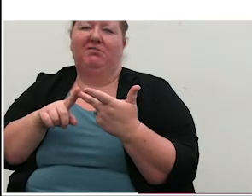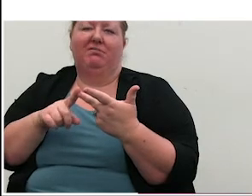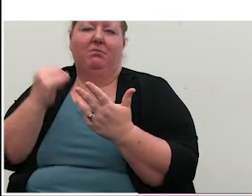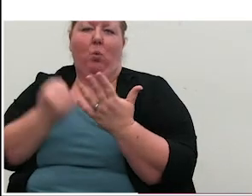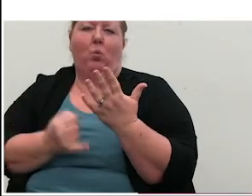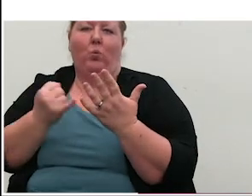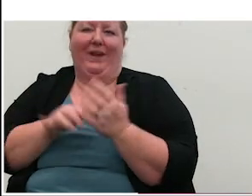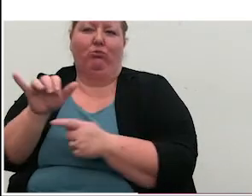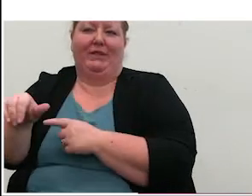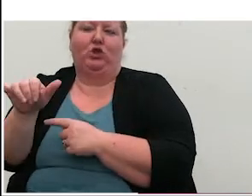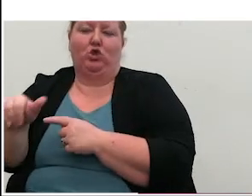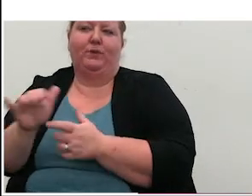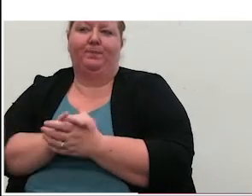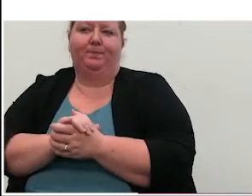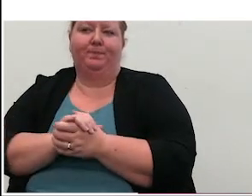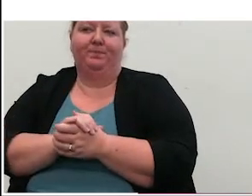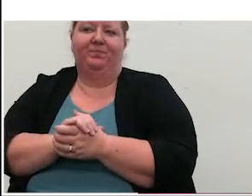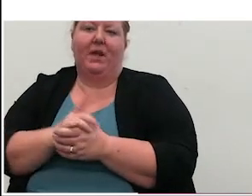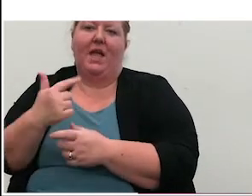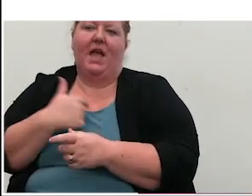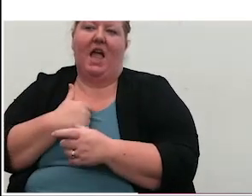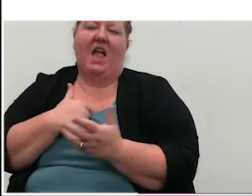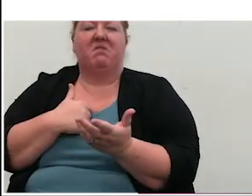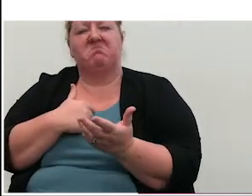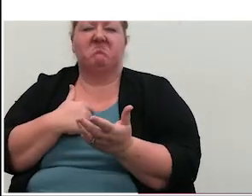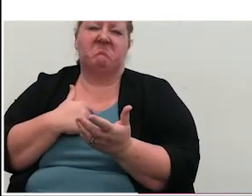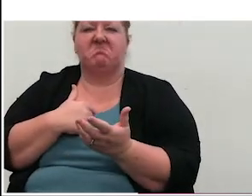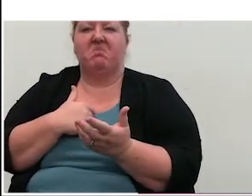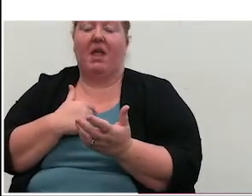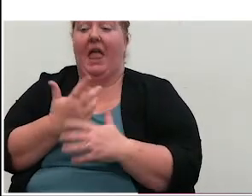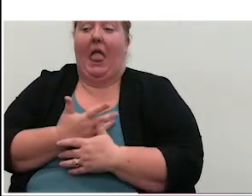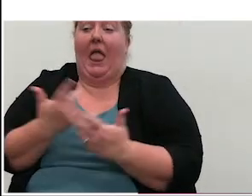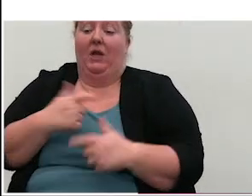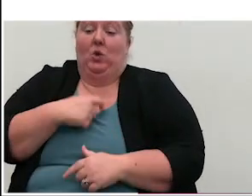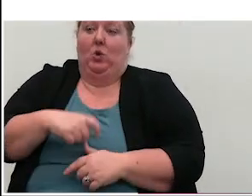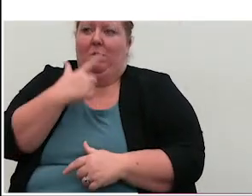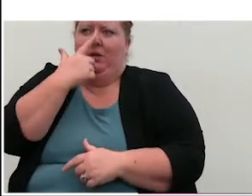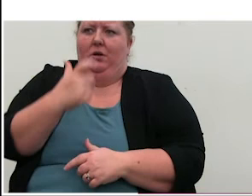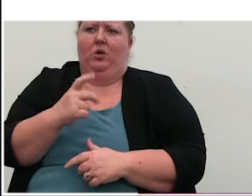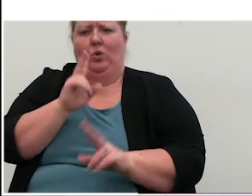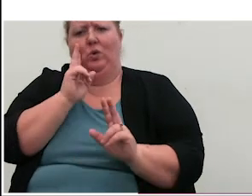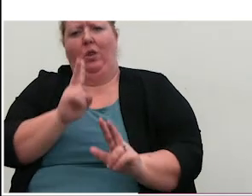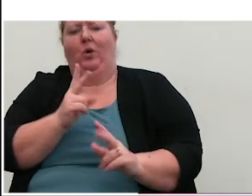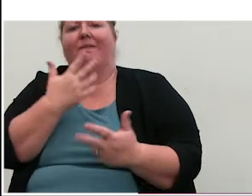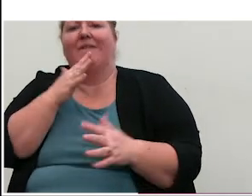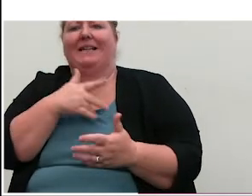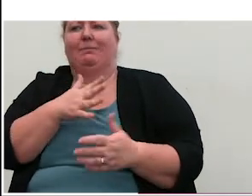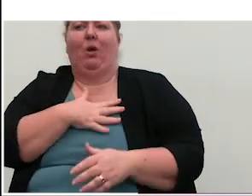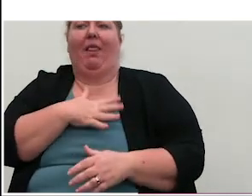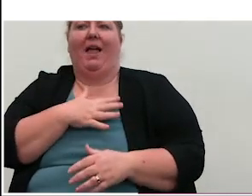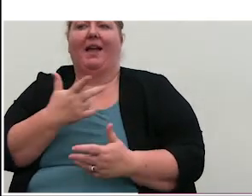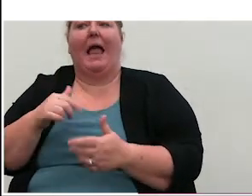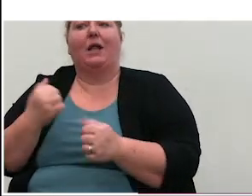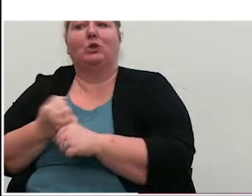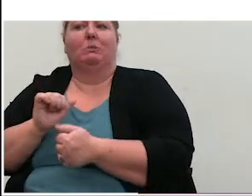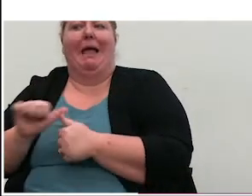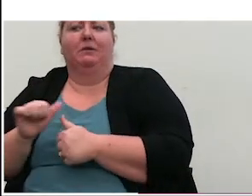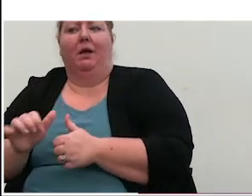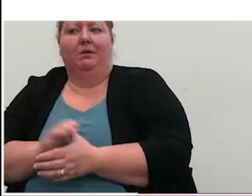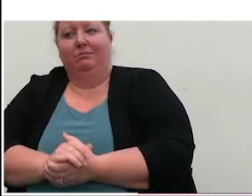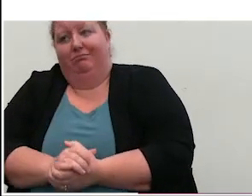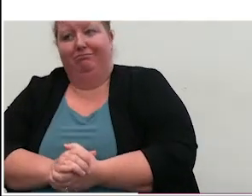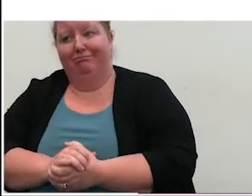weak prediction, and I would suggest to you that any human could look at something as Facebook likes and probably do better than